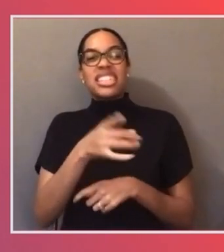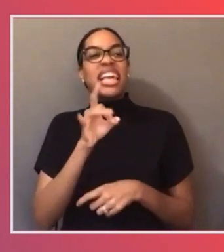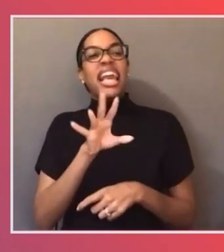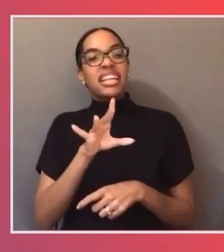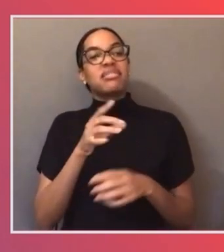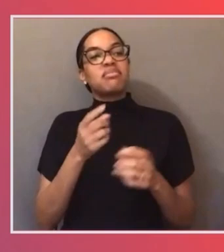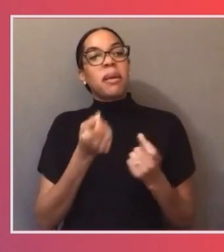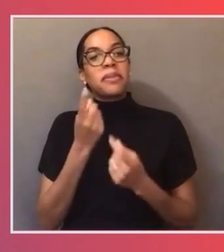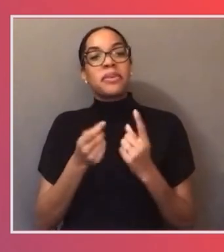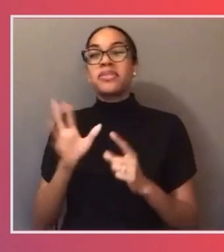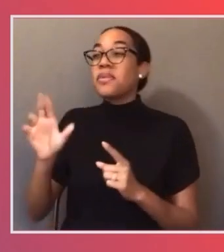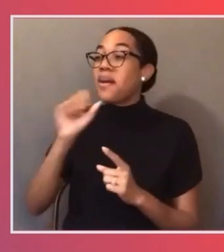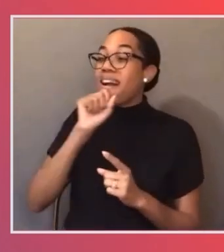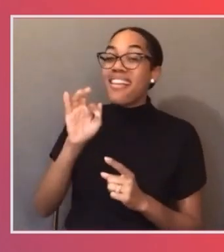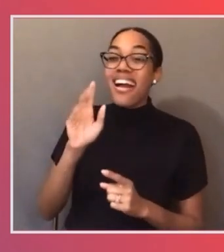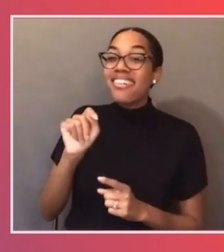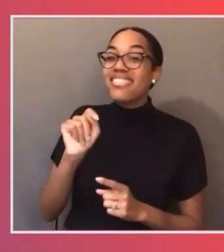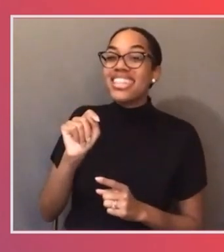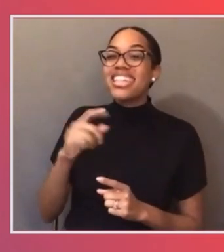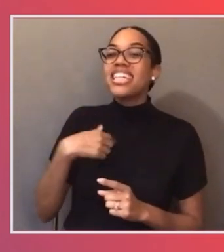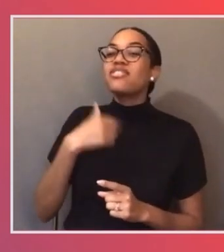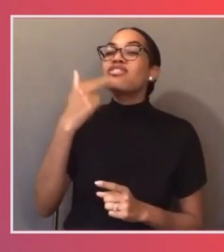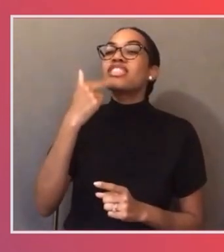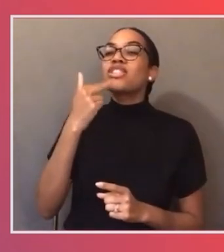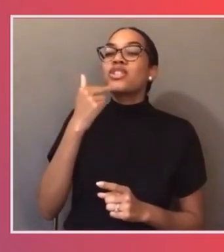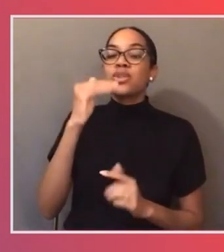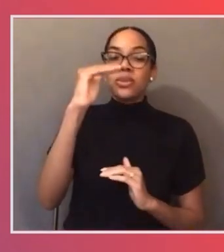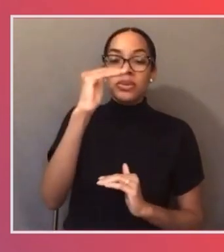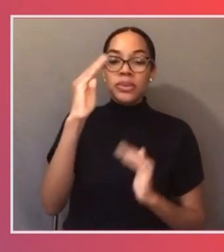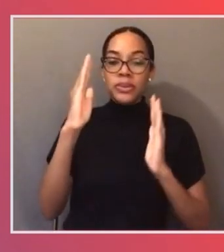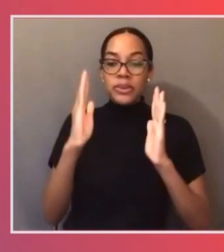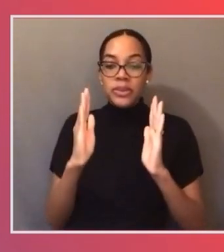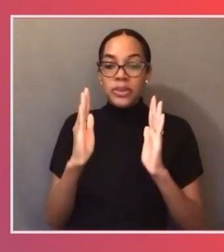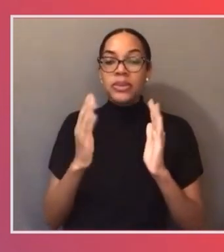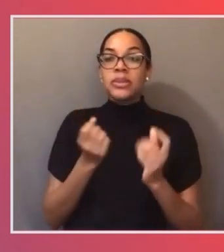up all smashed and dented. But it still works. Now,